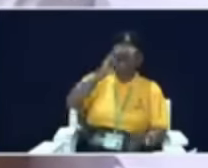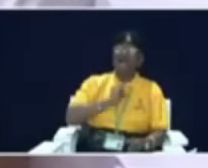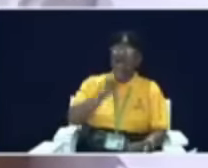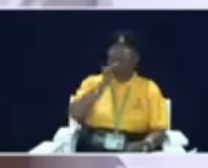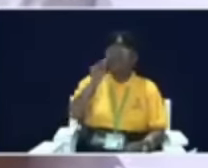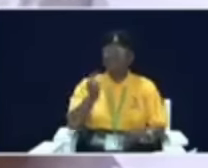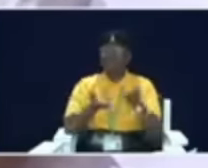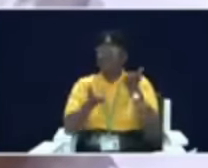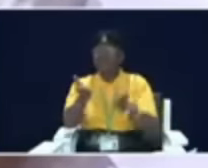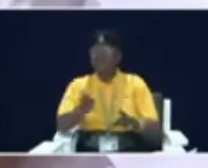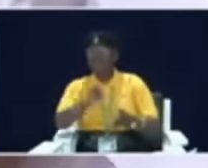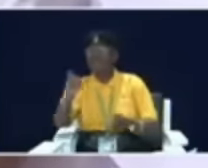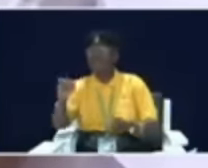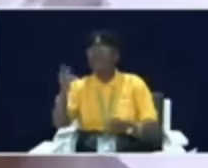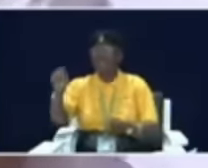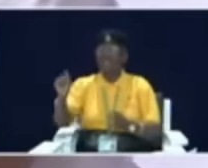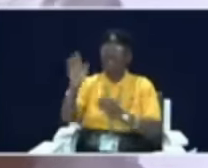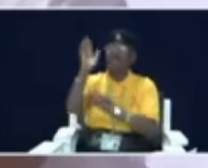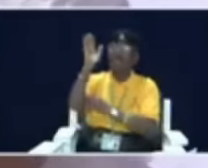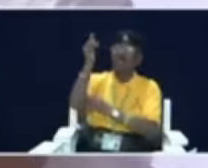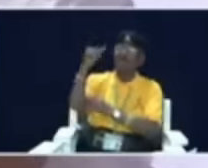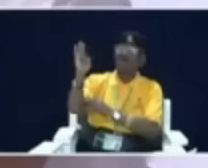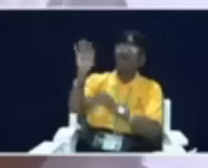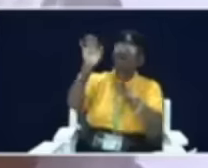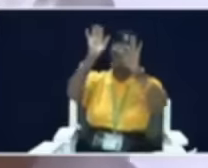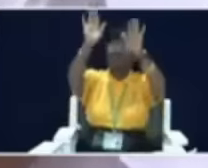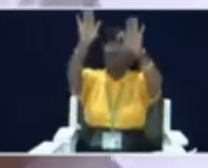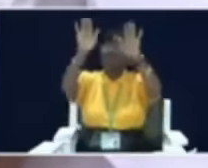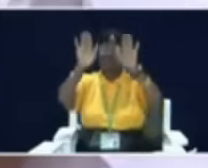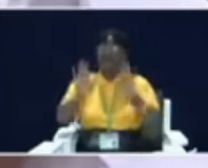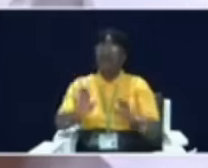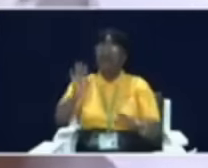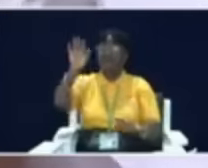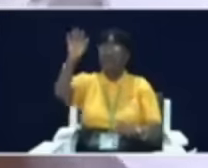Hallelujah. I am serving the God of